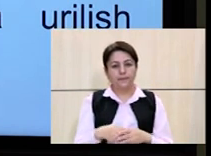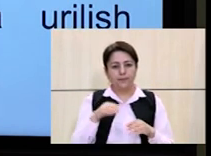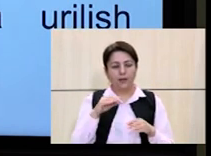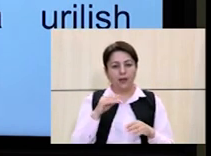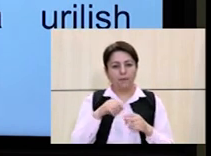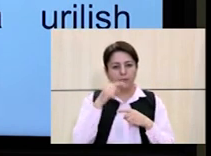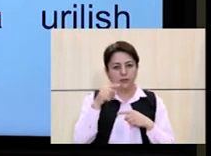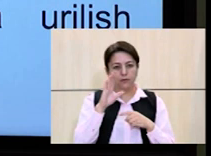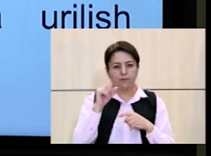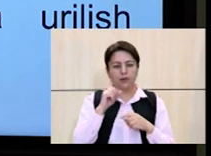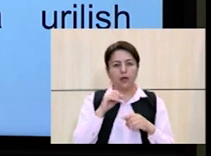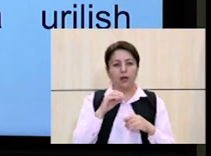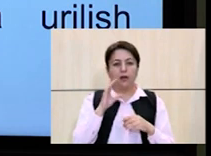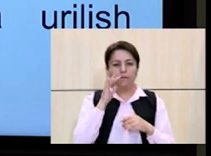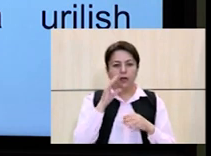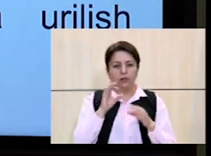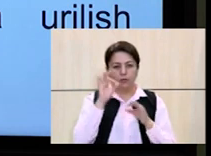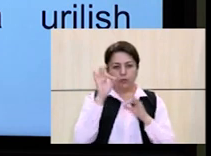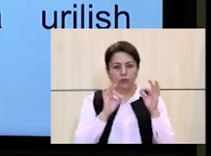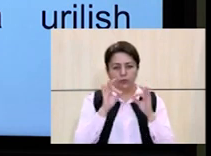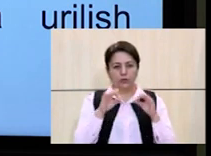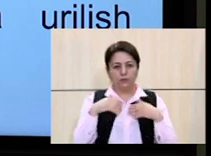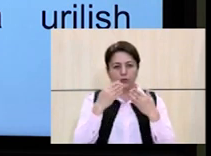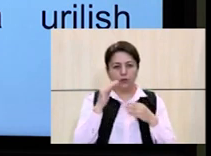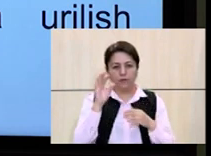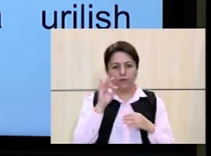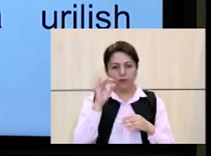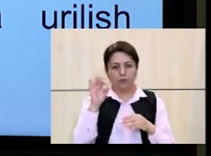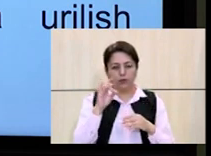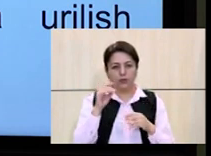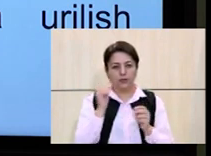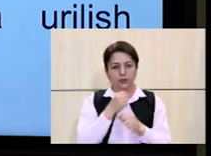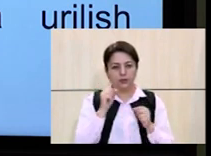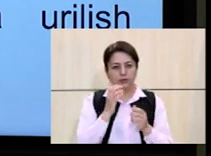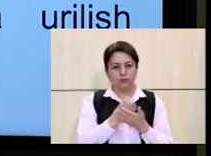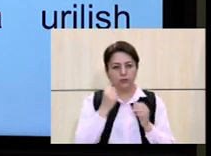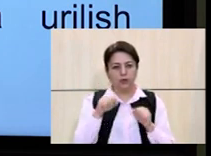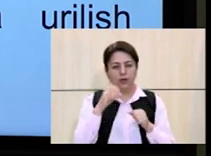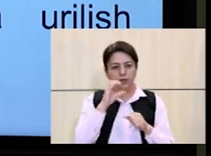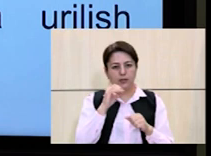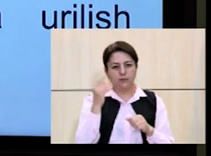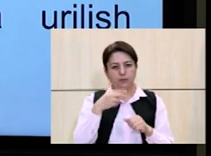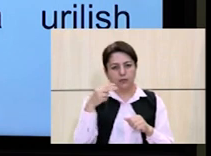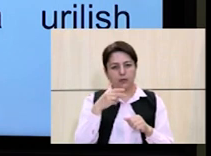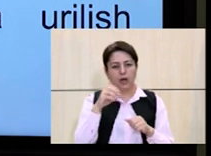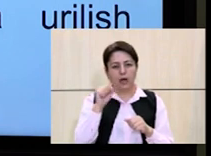Masofa va vaqtni o'lchab, biz quyidagi formuladan tezlanishni topamiz. Ya'ni S barobar AT kvadrat taqsim